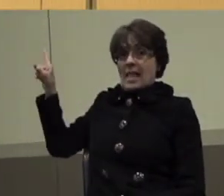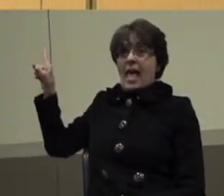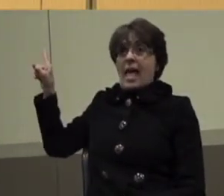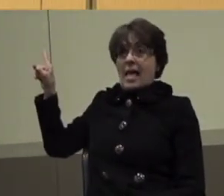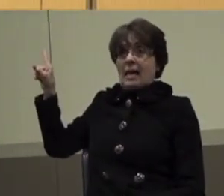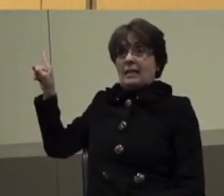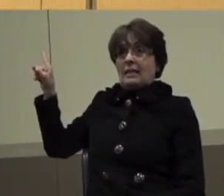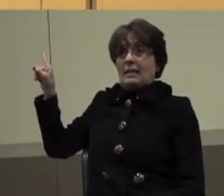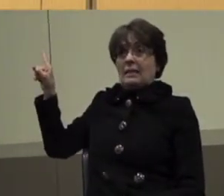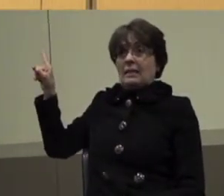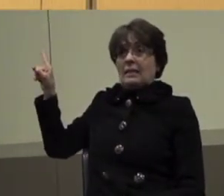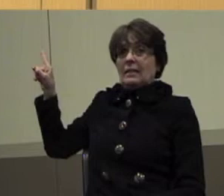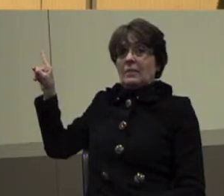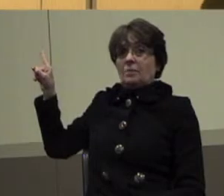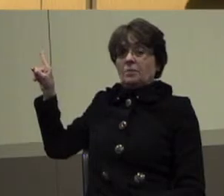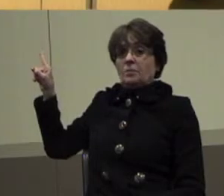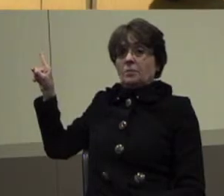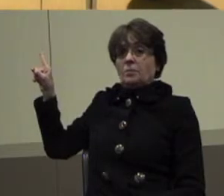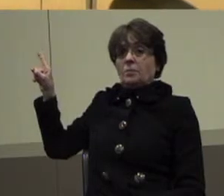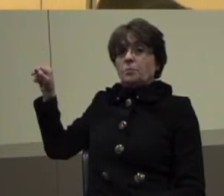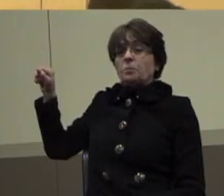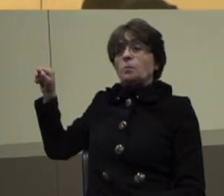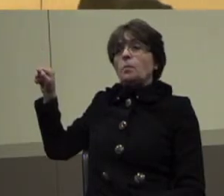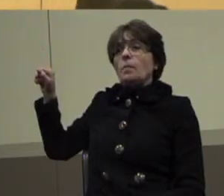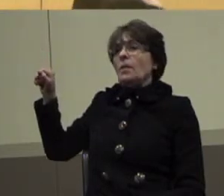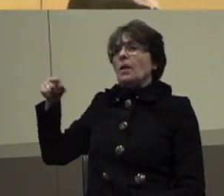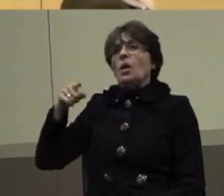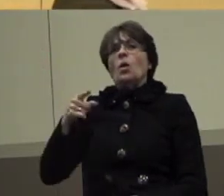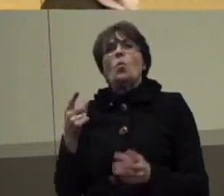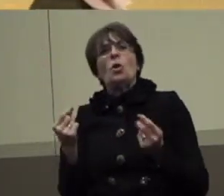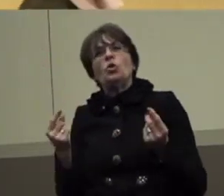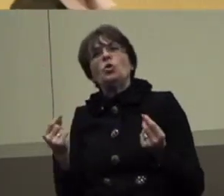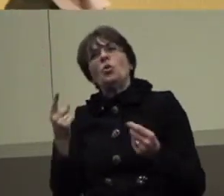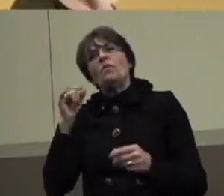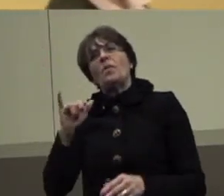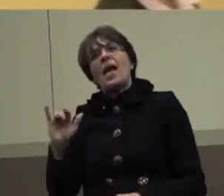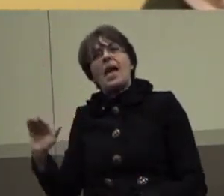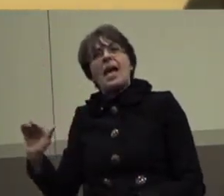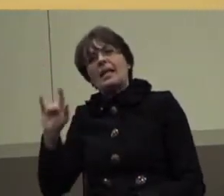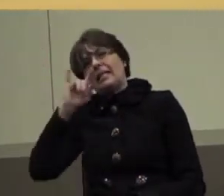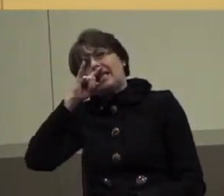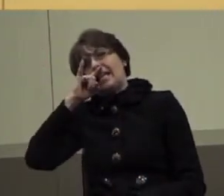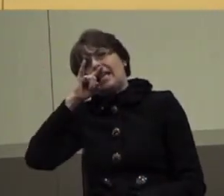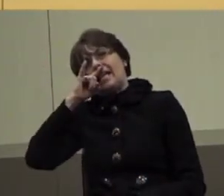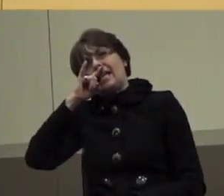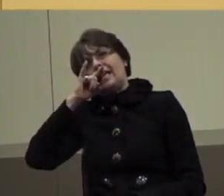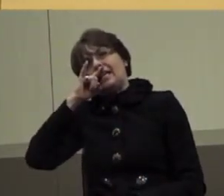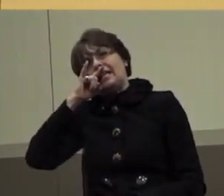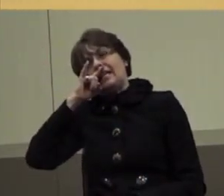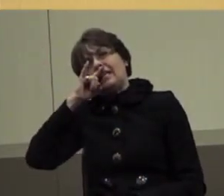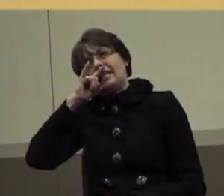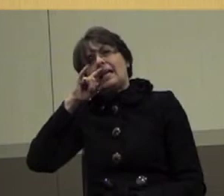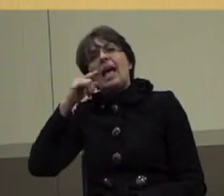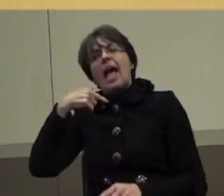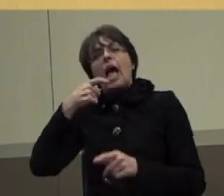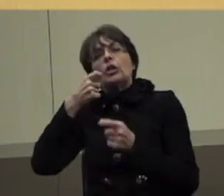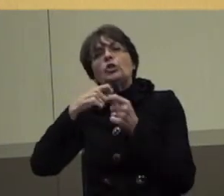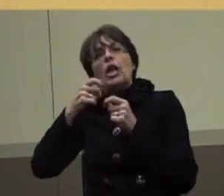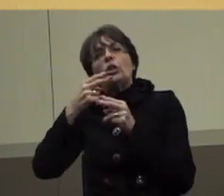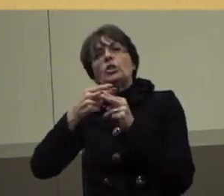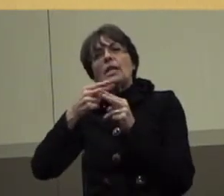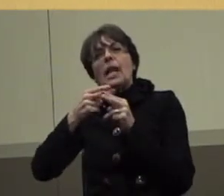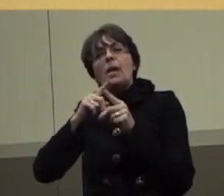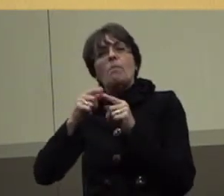All right, so what would you do for this kid? I just changed the name, but Otter Be Good,